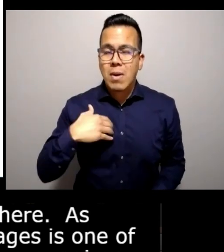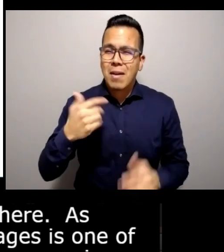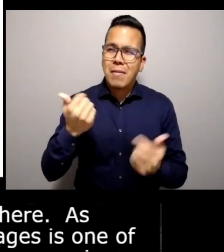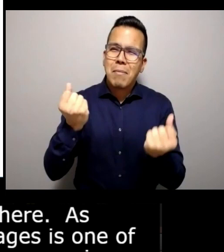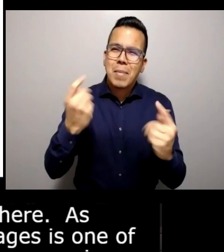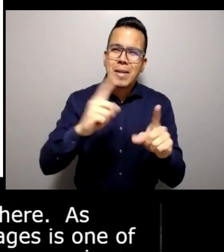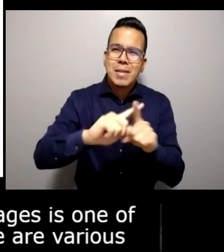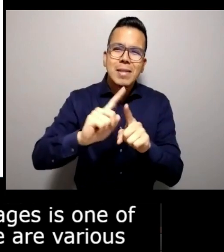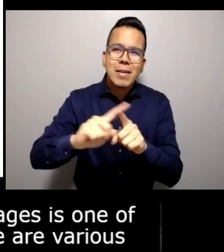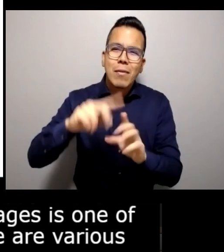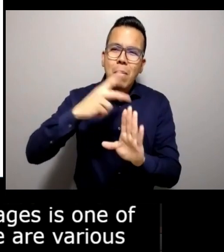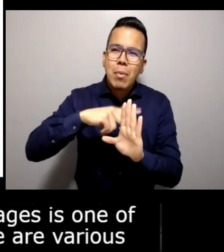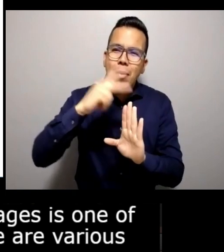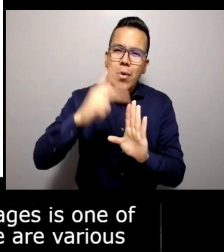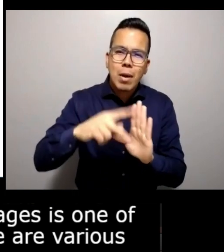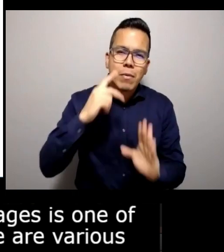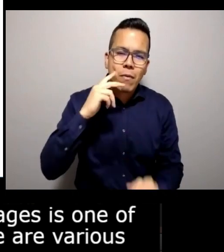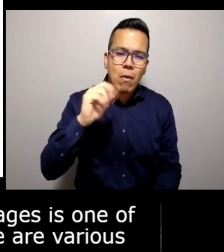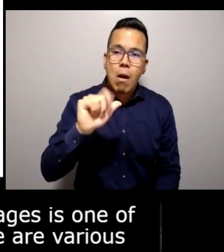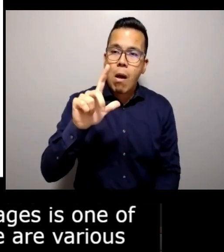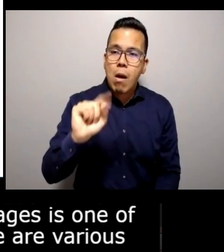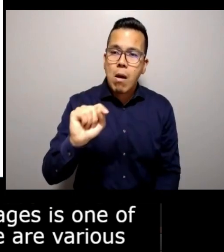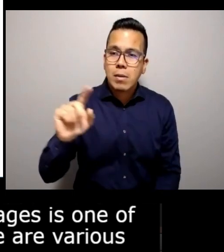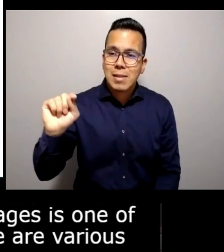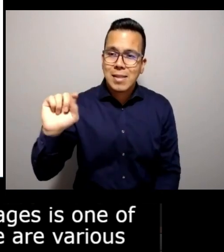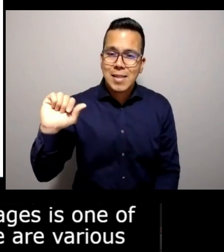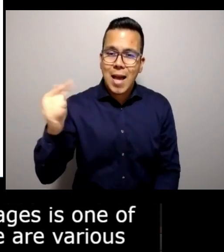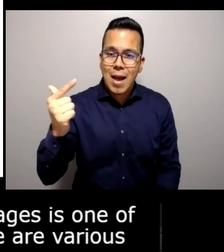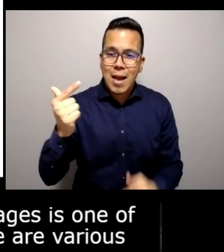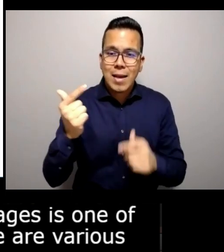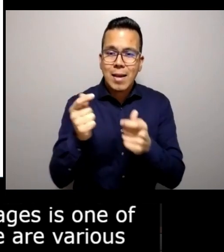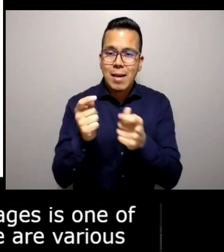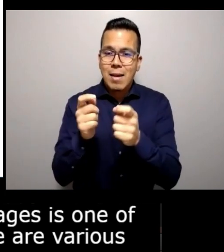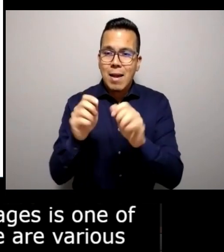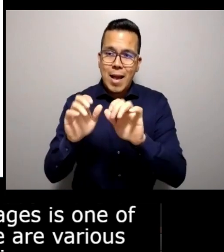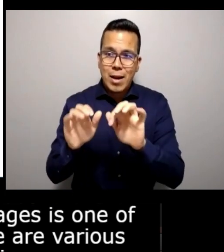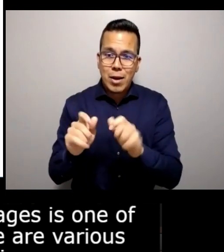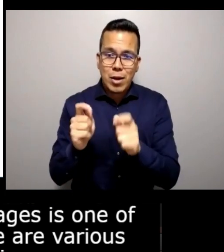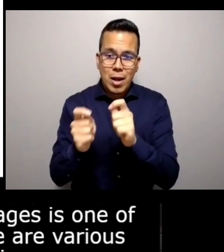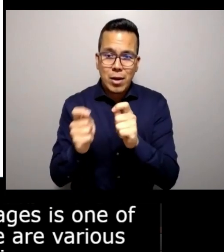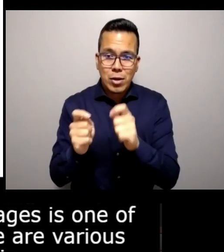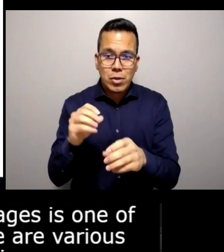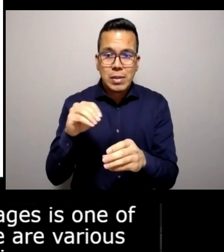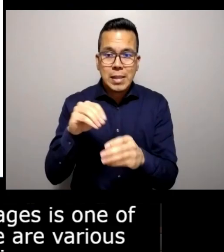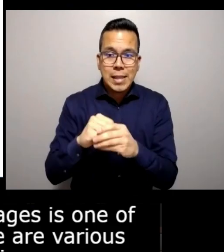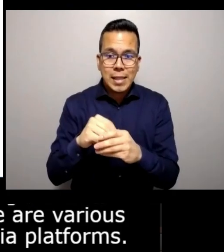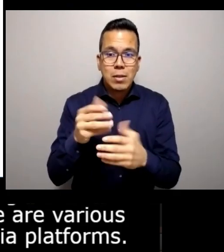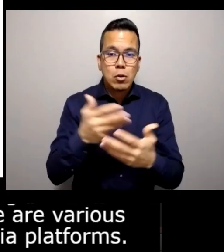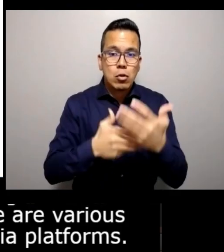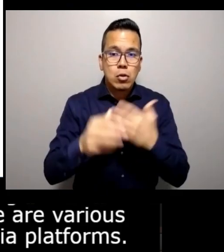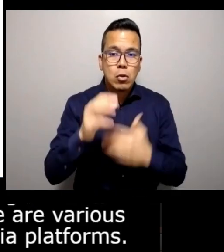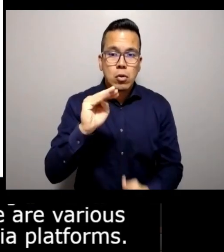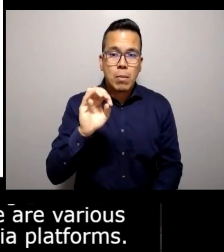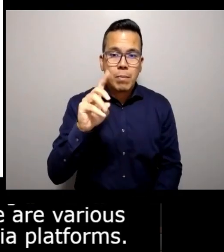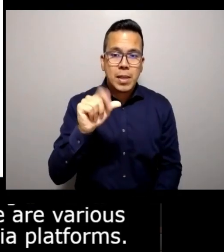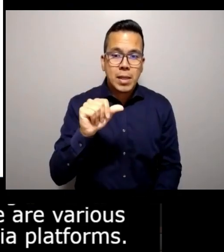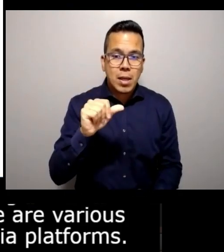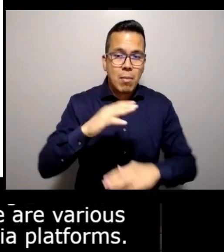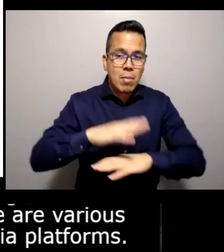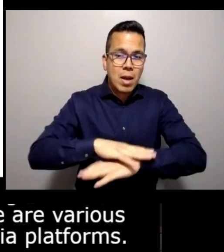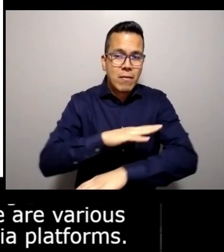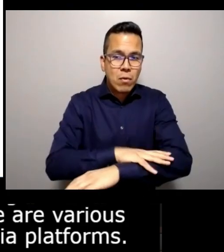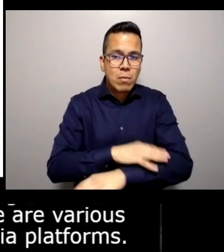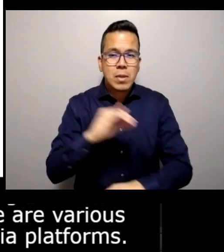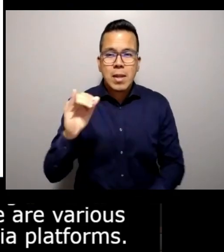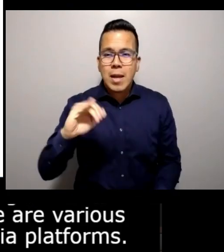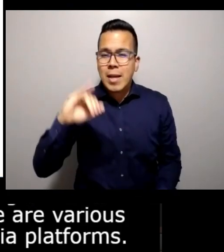are available within social media platforms, such as LinkedIn and